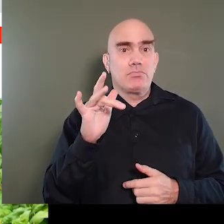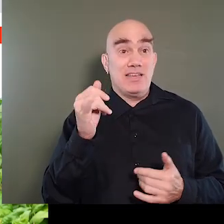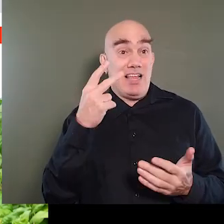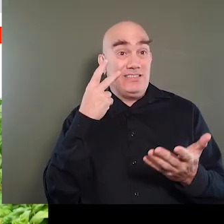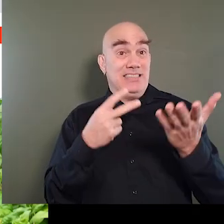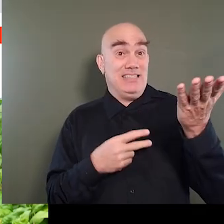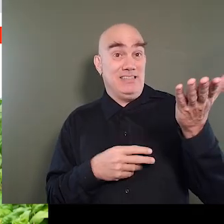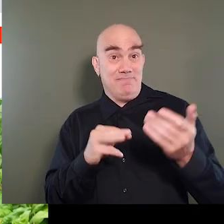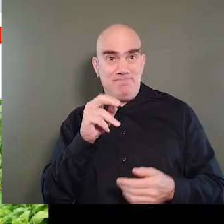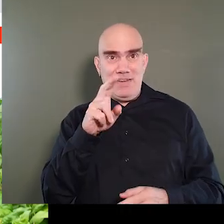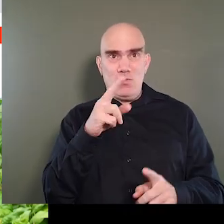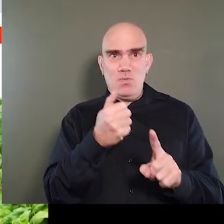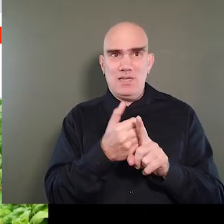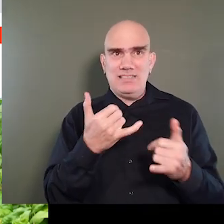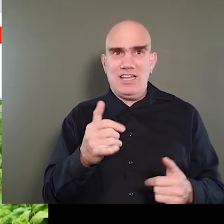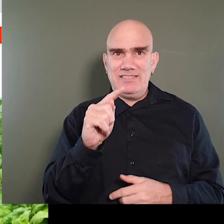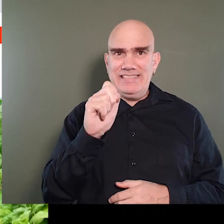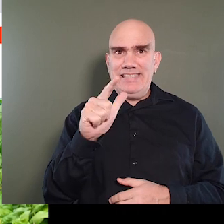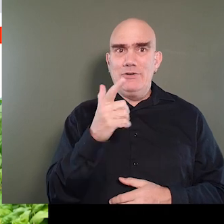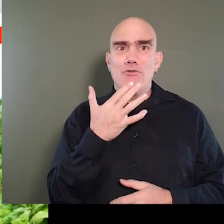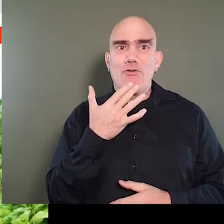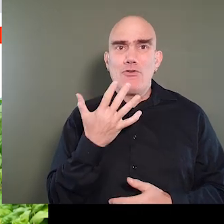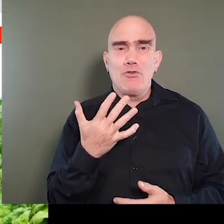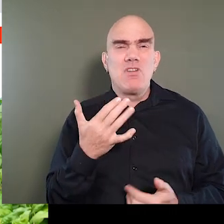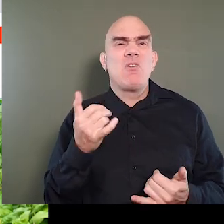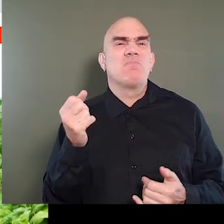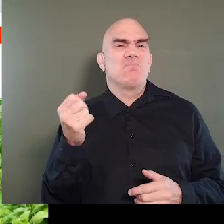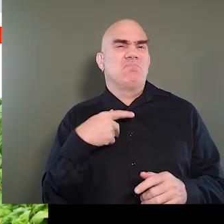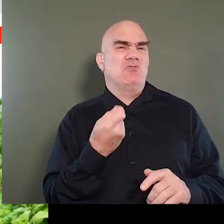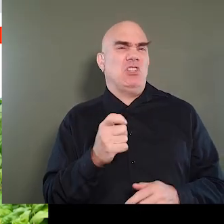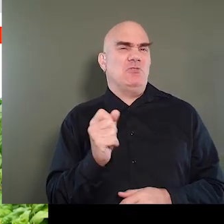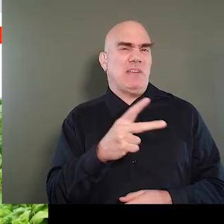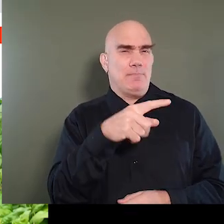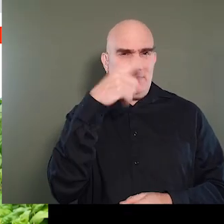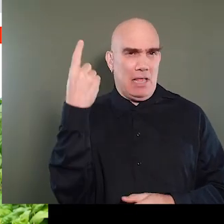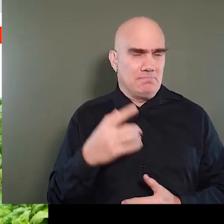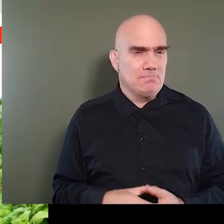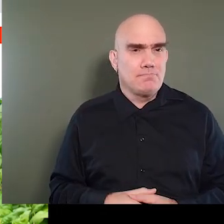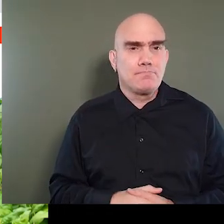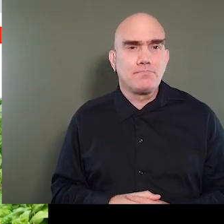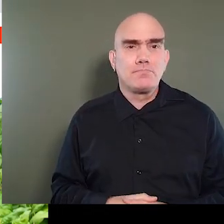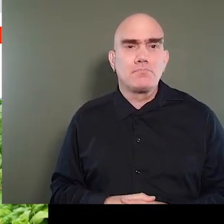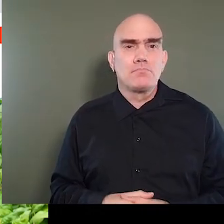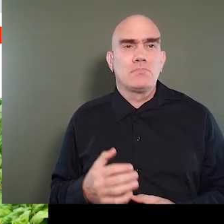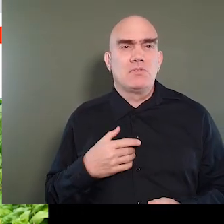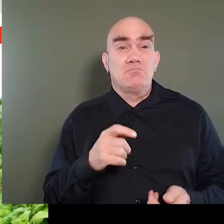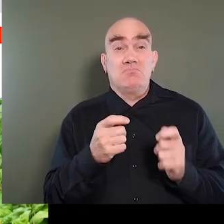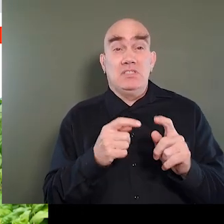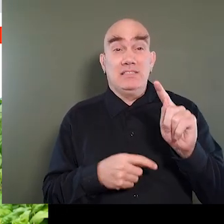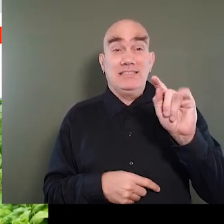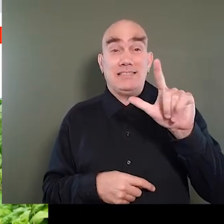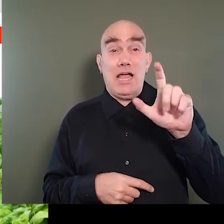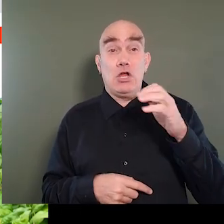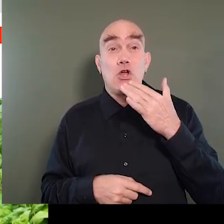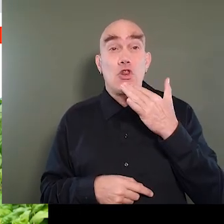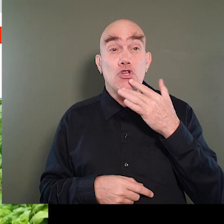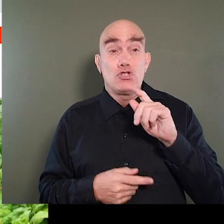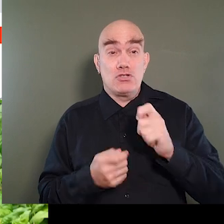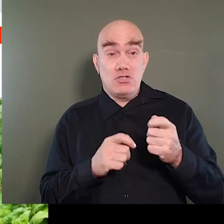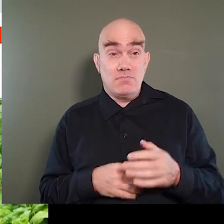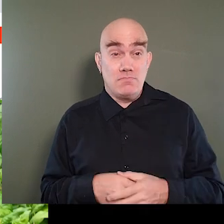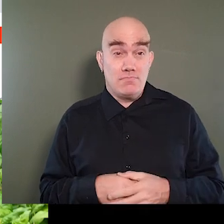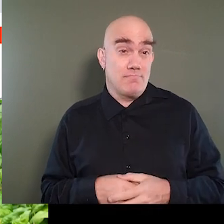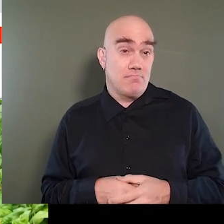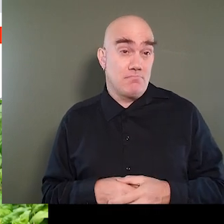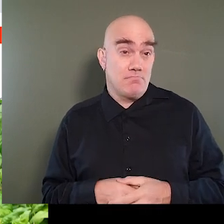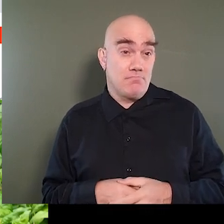up here, you see our menu is now teal. I'm going to change it back to black. I'm going to adjust title colors.